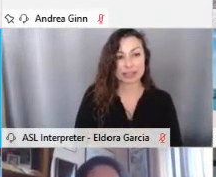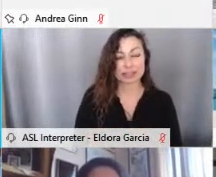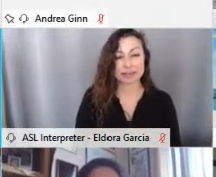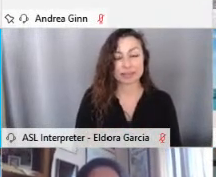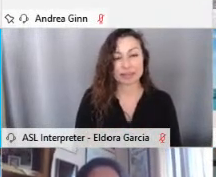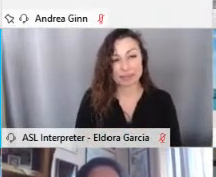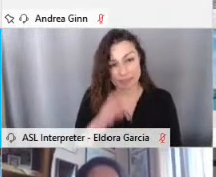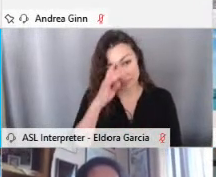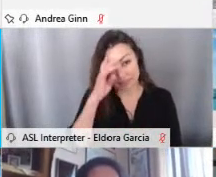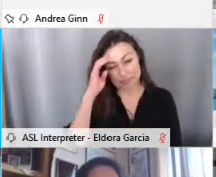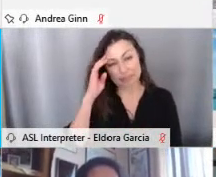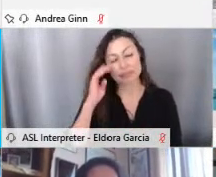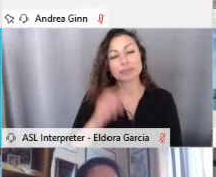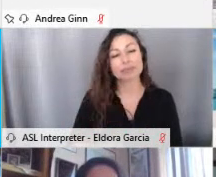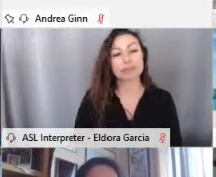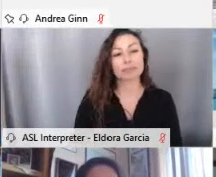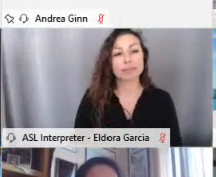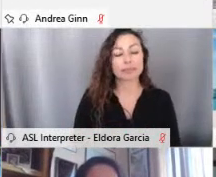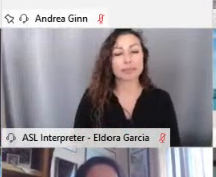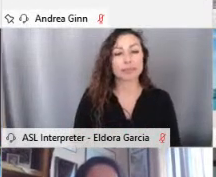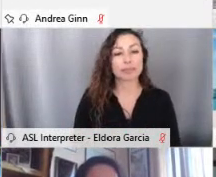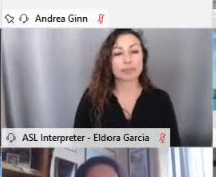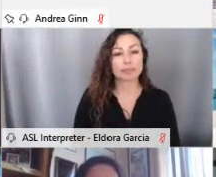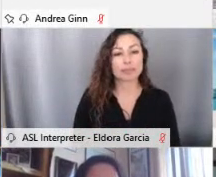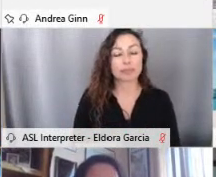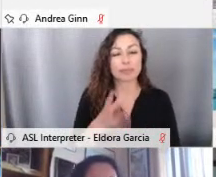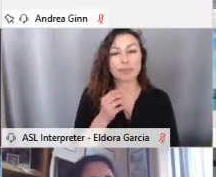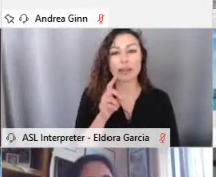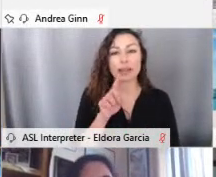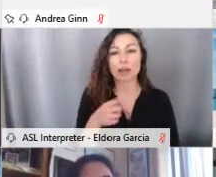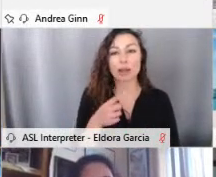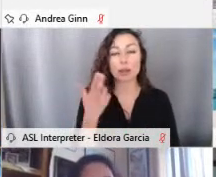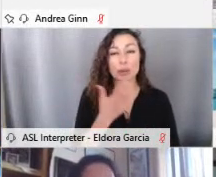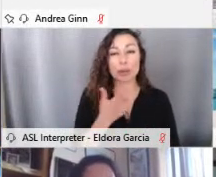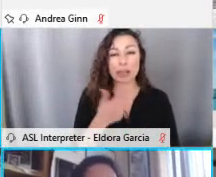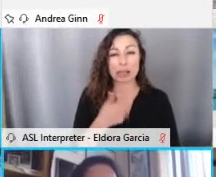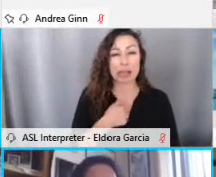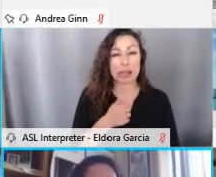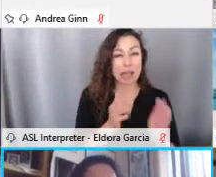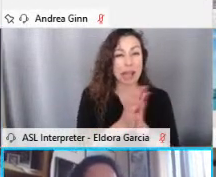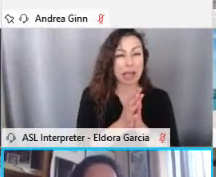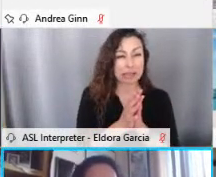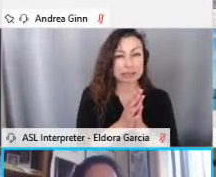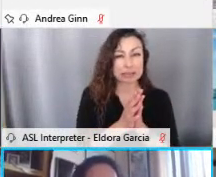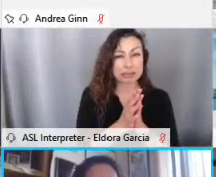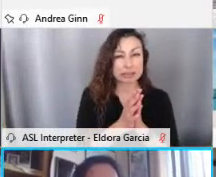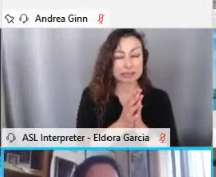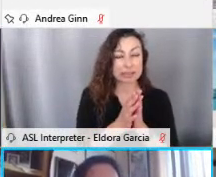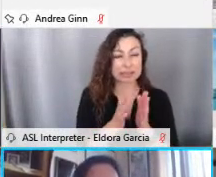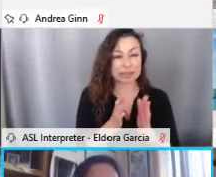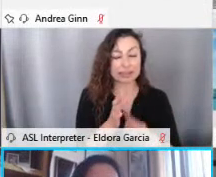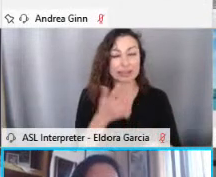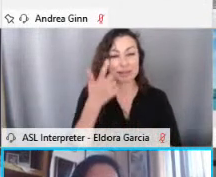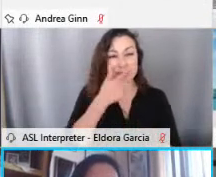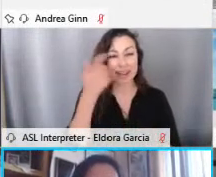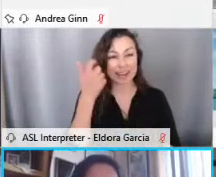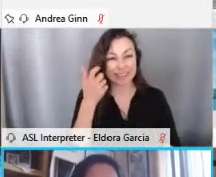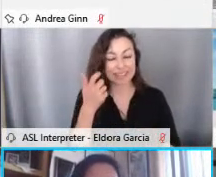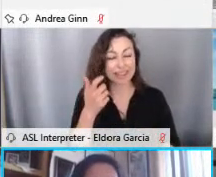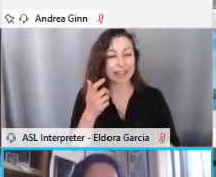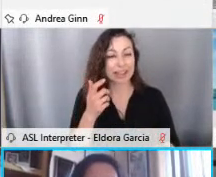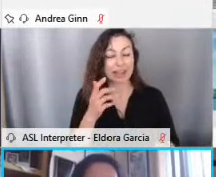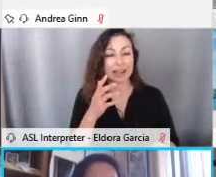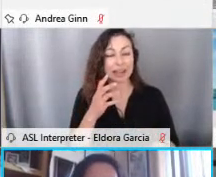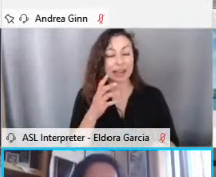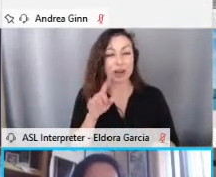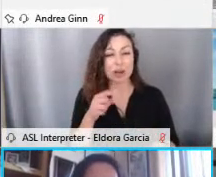sorry. Okay. And the only reason why I asked this, Mr. Chairman, is because, and the only reason